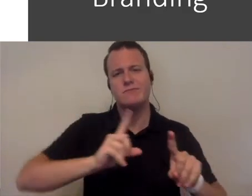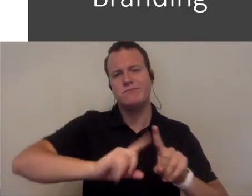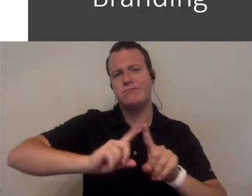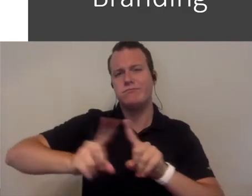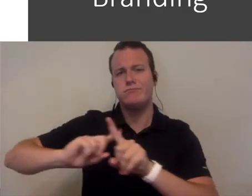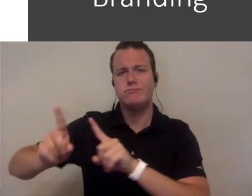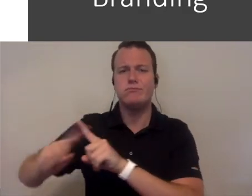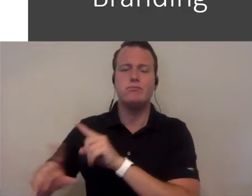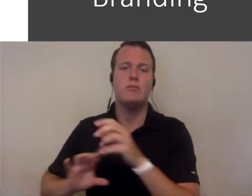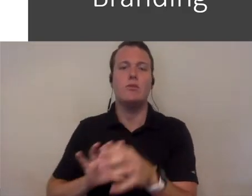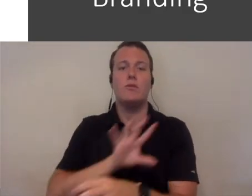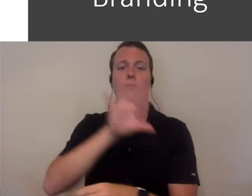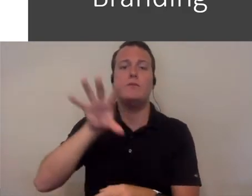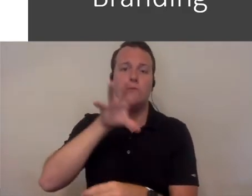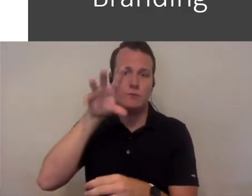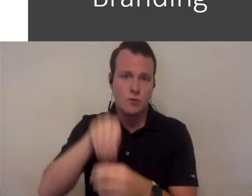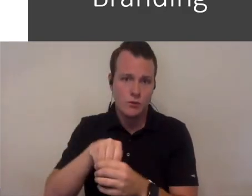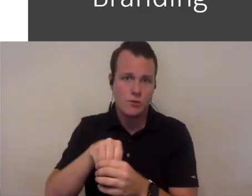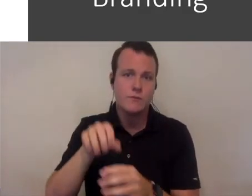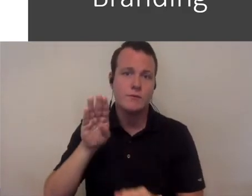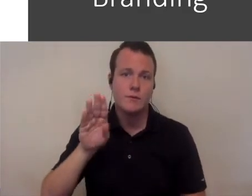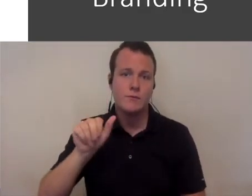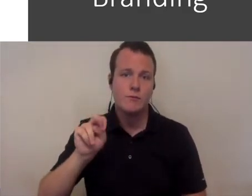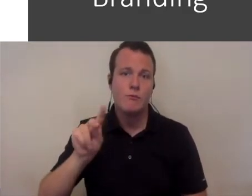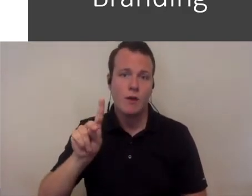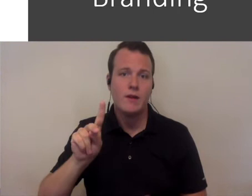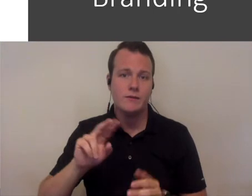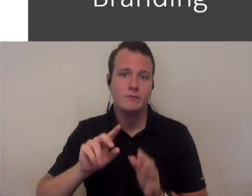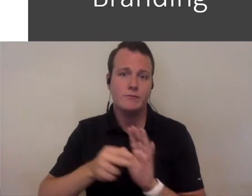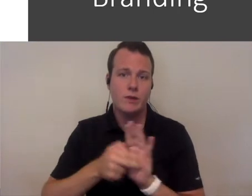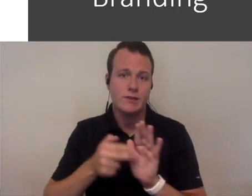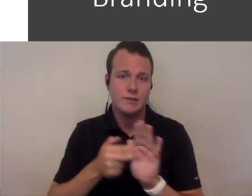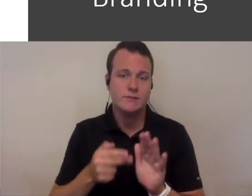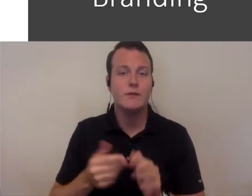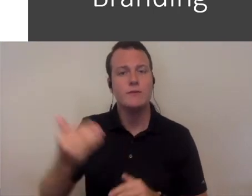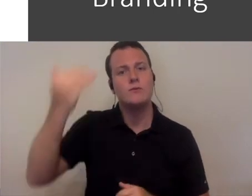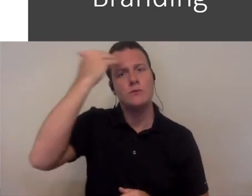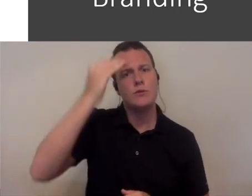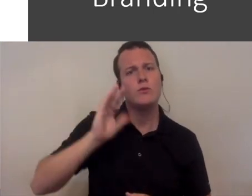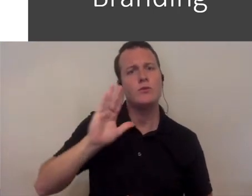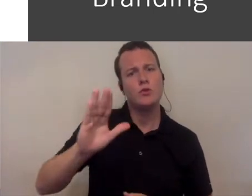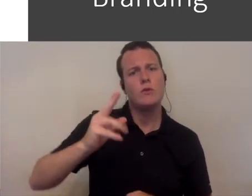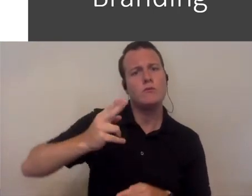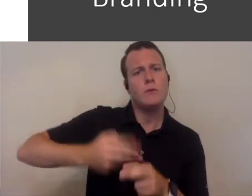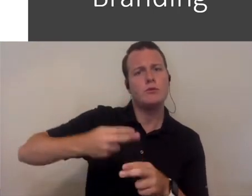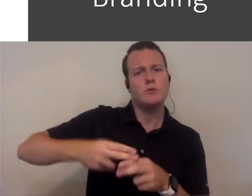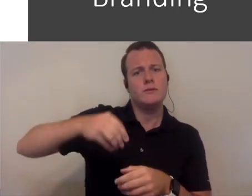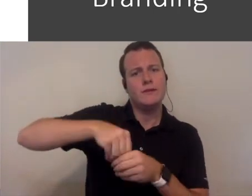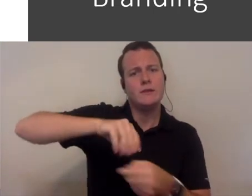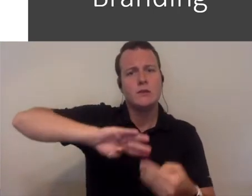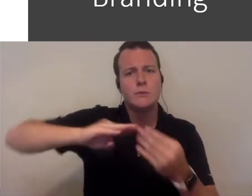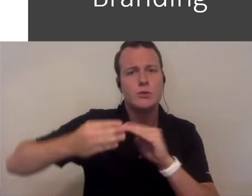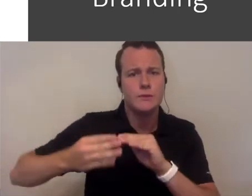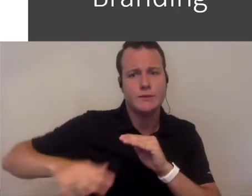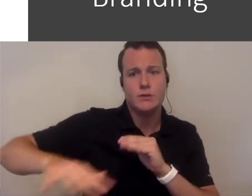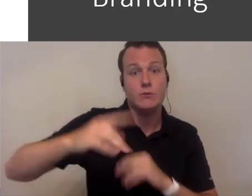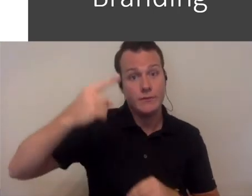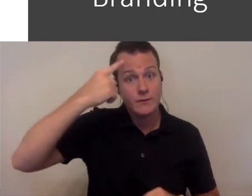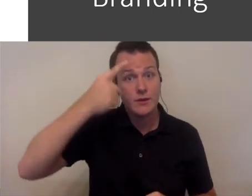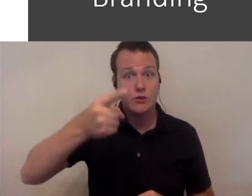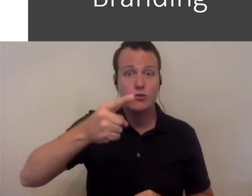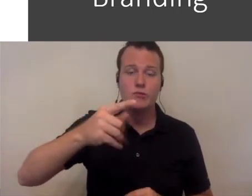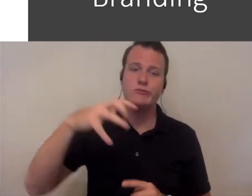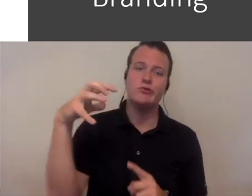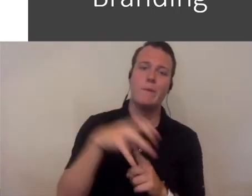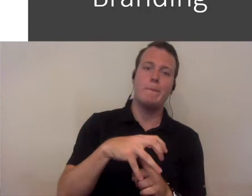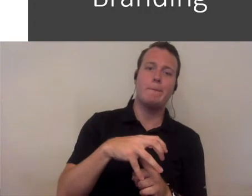branding. But you have to know what your reputation is in the community. You may think that you're doing a great job, but